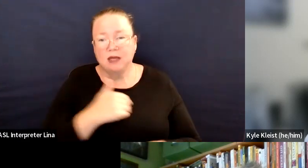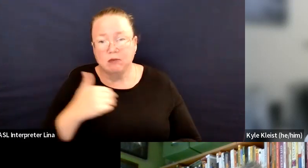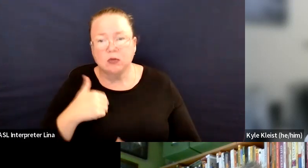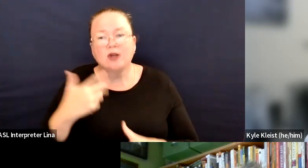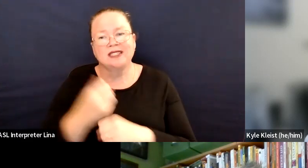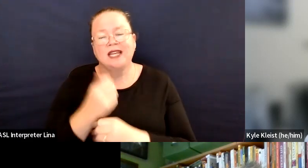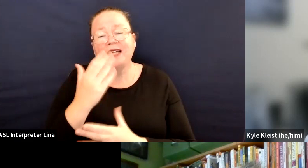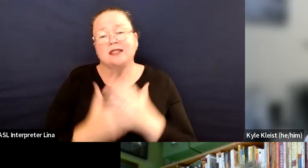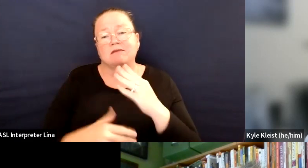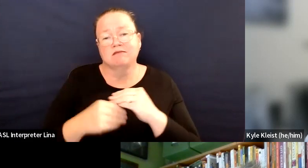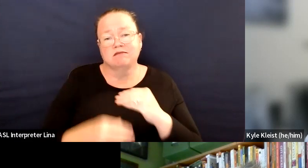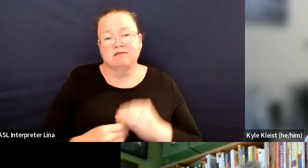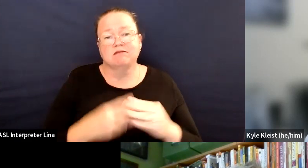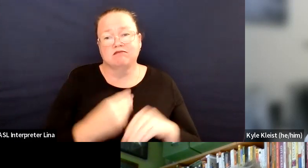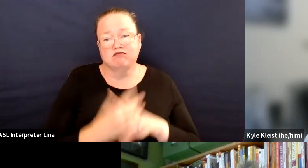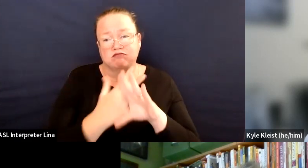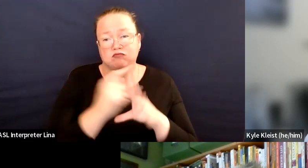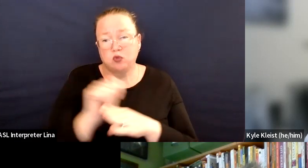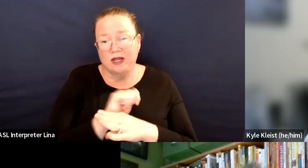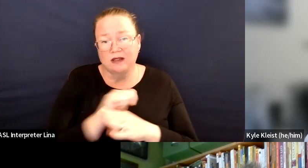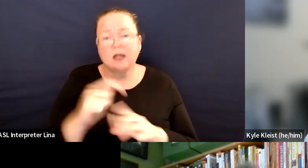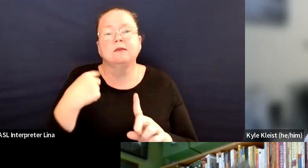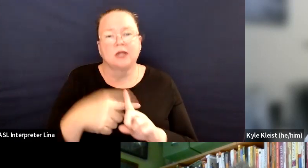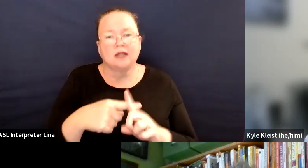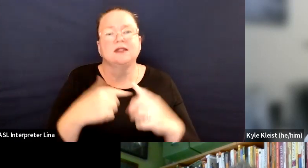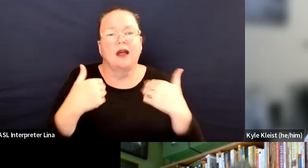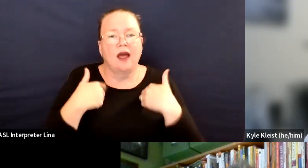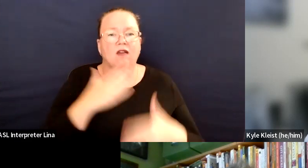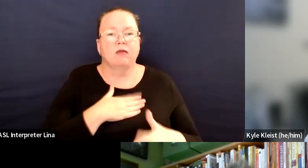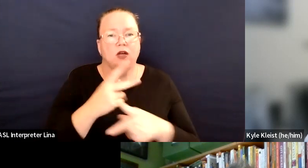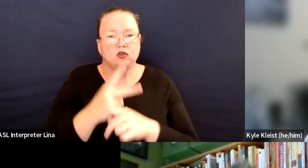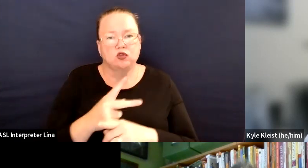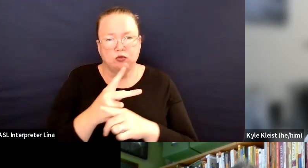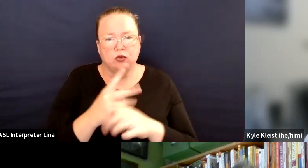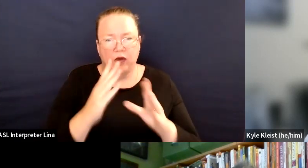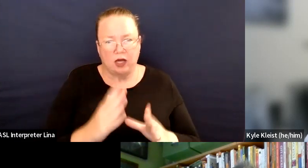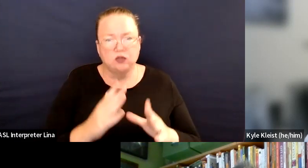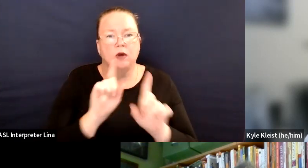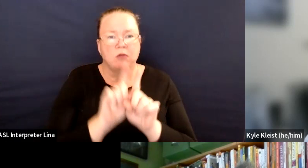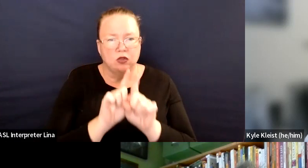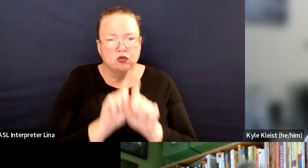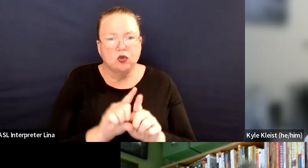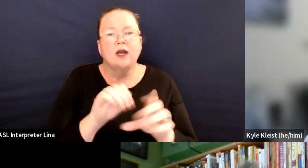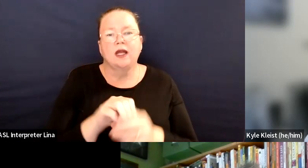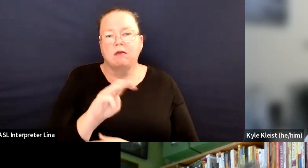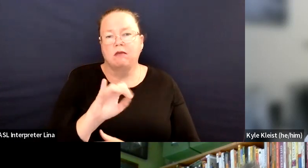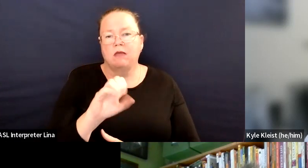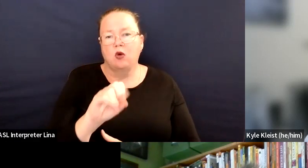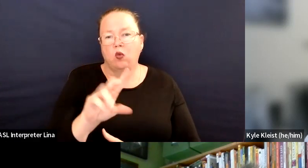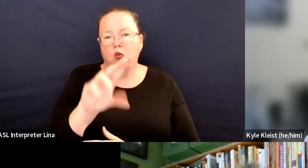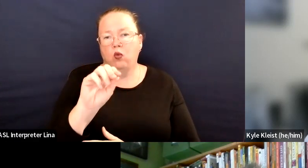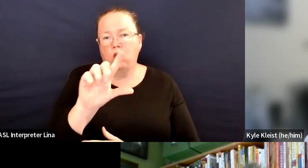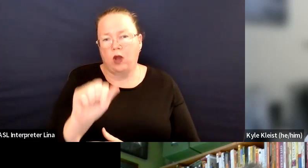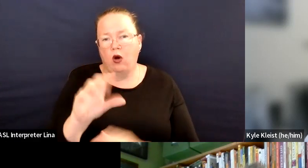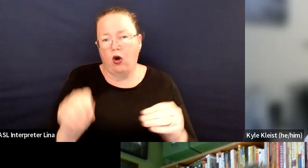some supplemental video training, and I also have my supervisor and mentor in the Missoula office